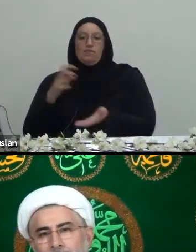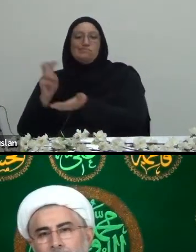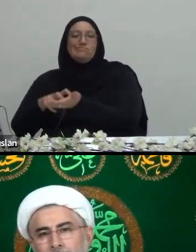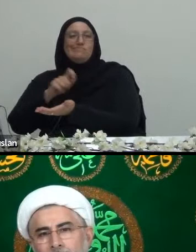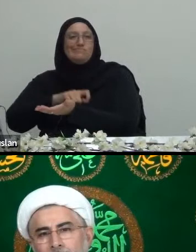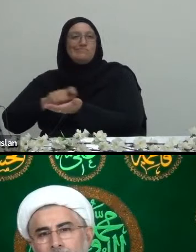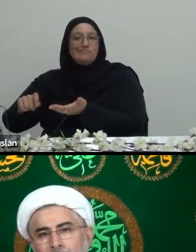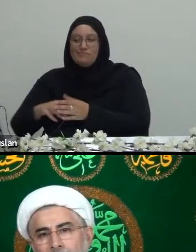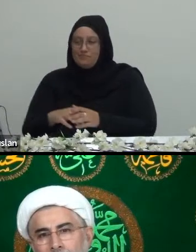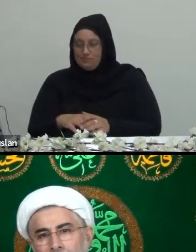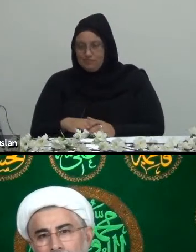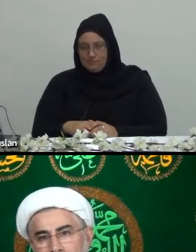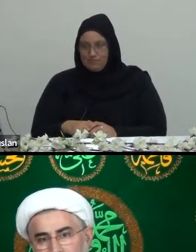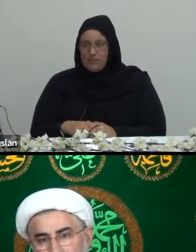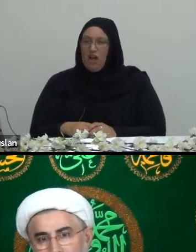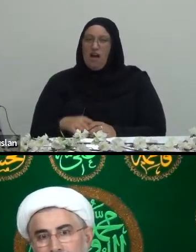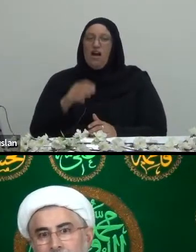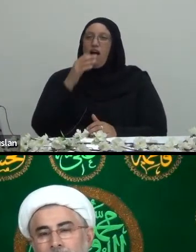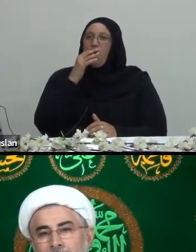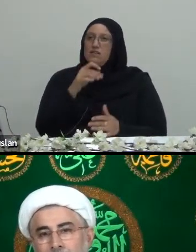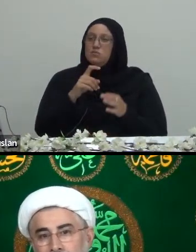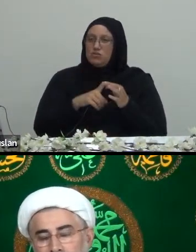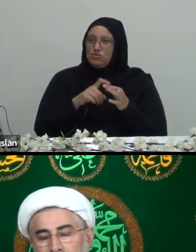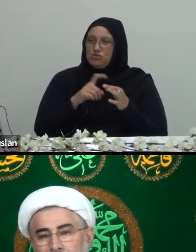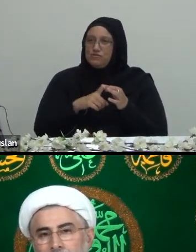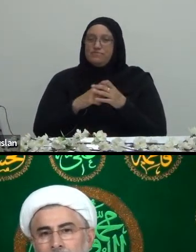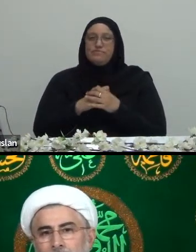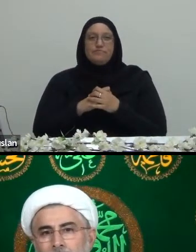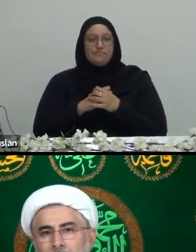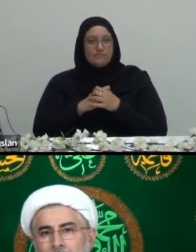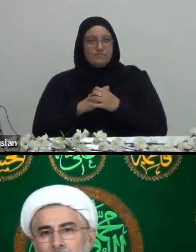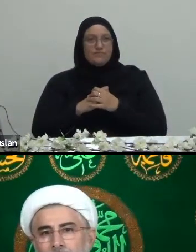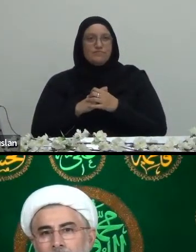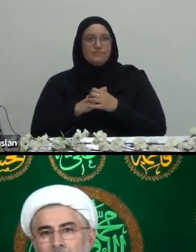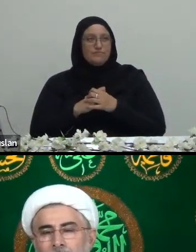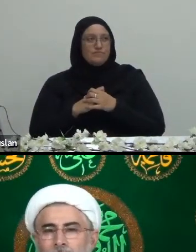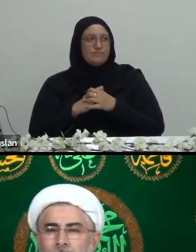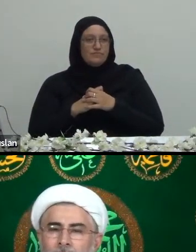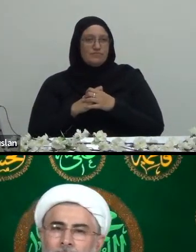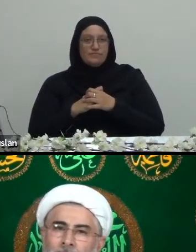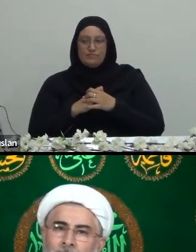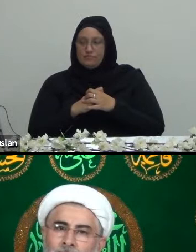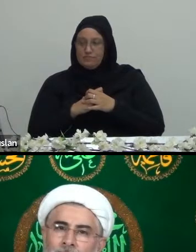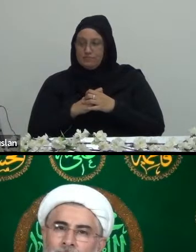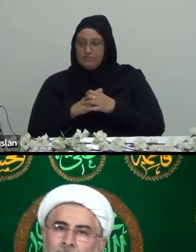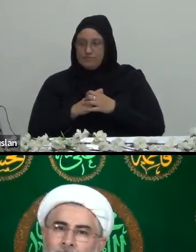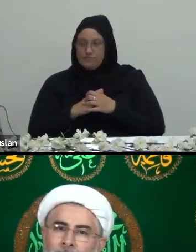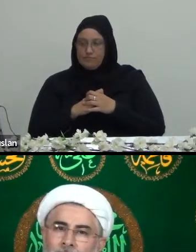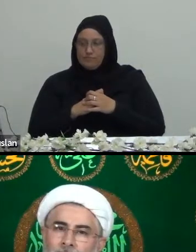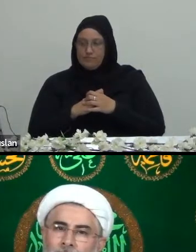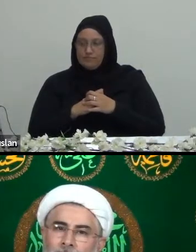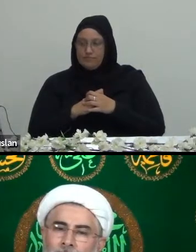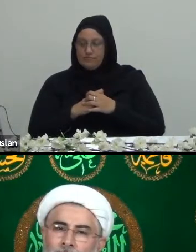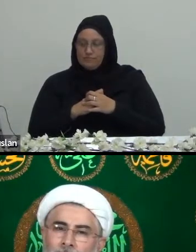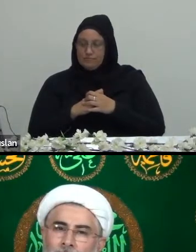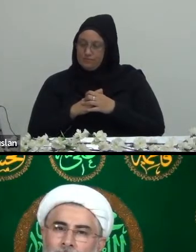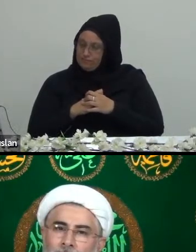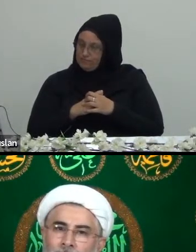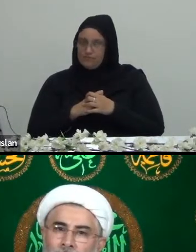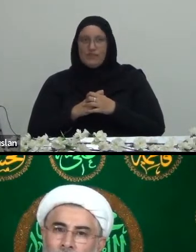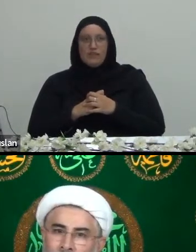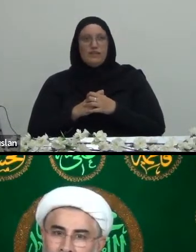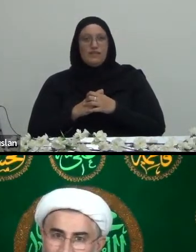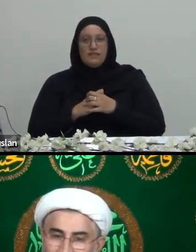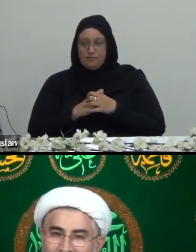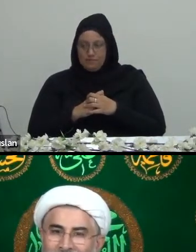be narrated to two just people. Sheikh, we have a problem with sometimes making sure all of our hadith have been